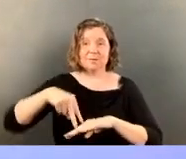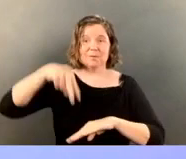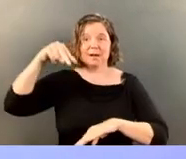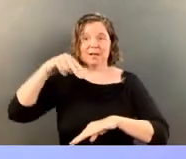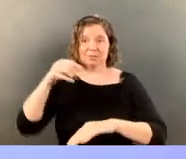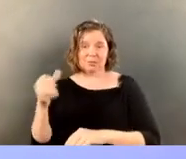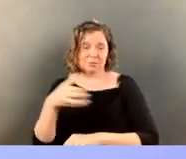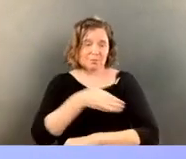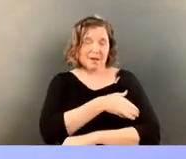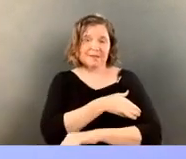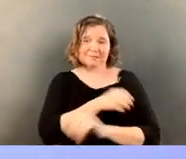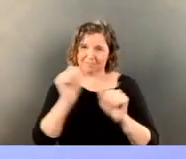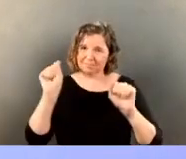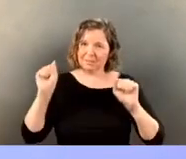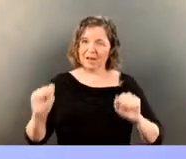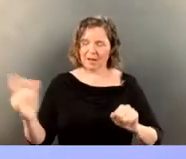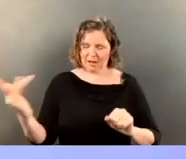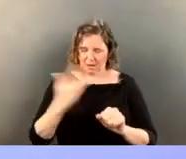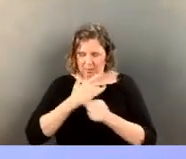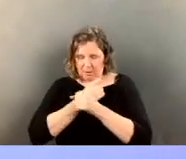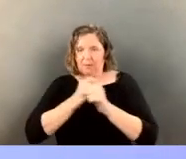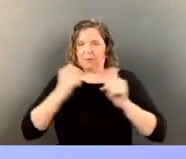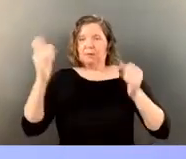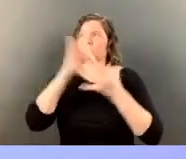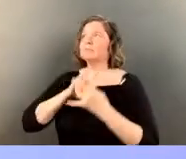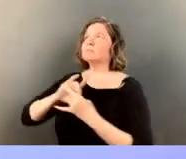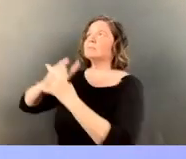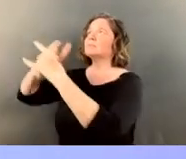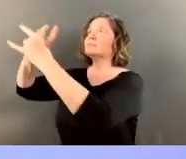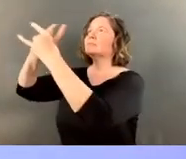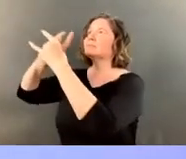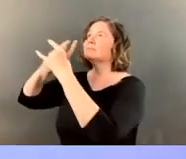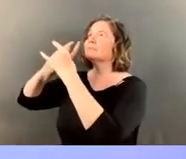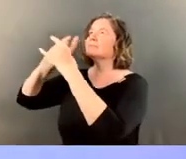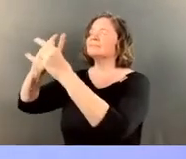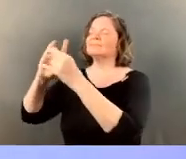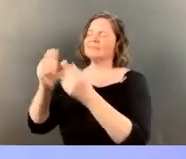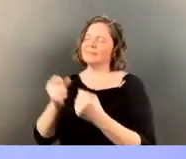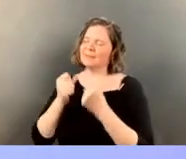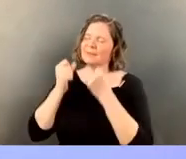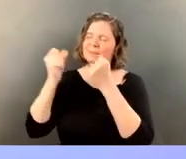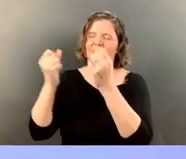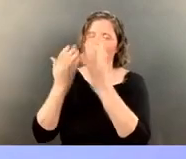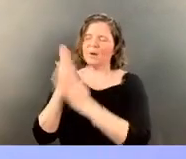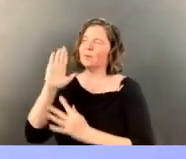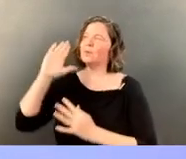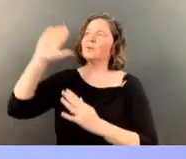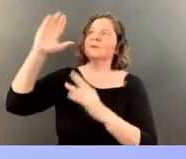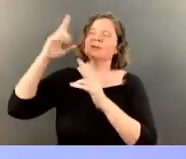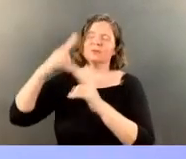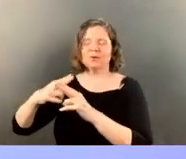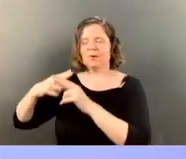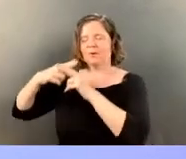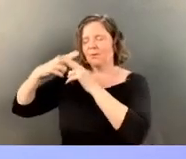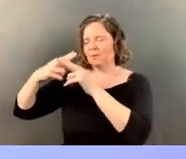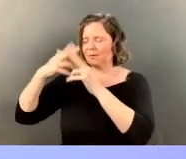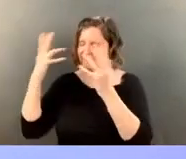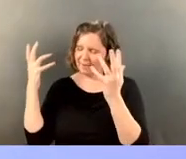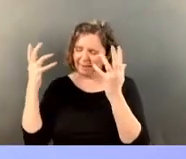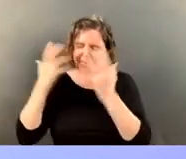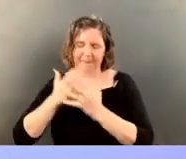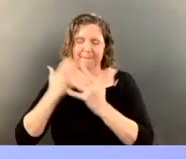There's resurrection power that can save. There's power in